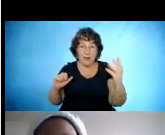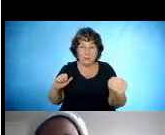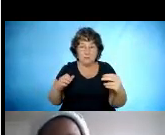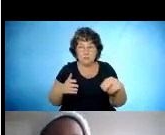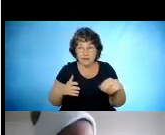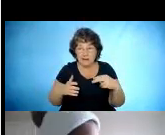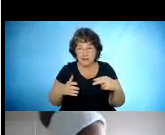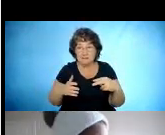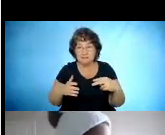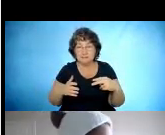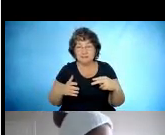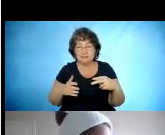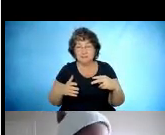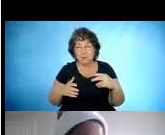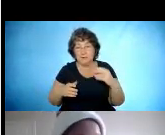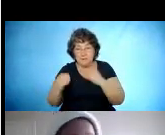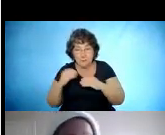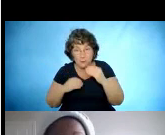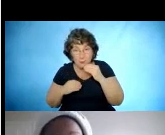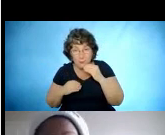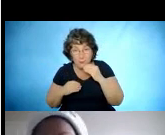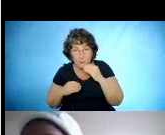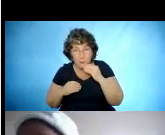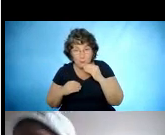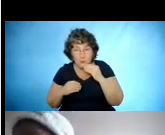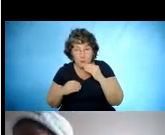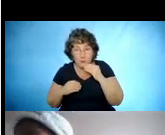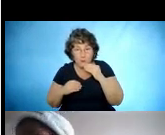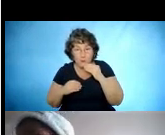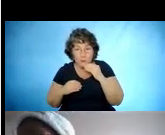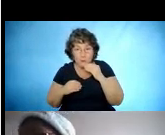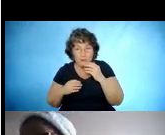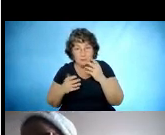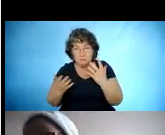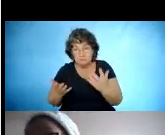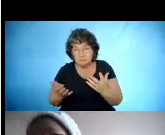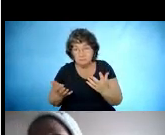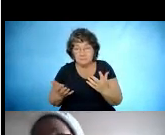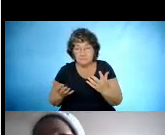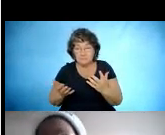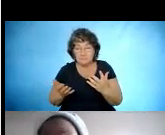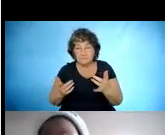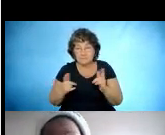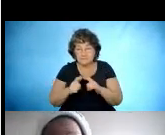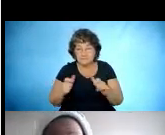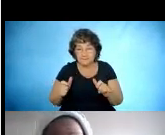or food or and stuff,